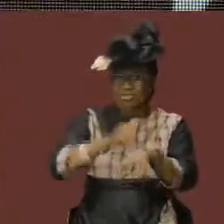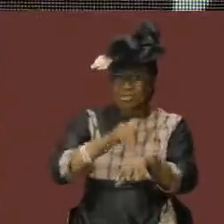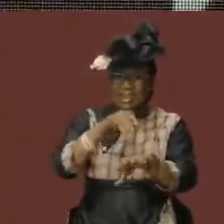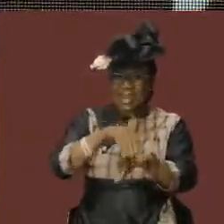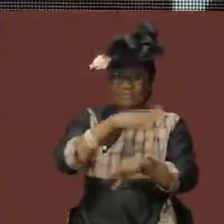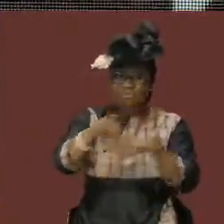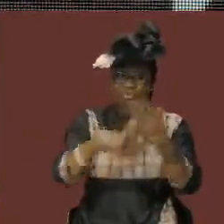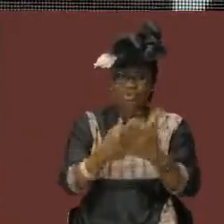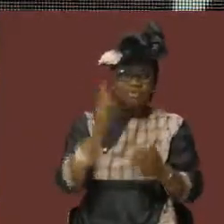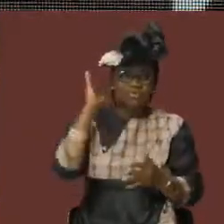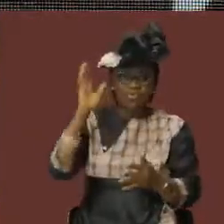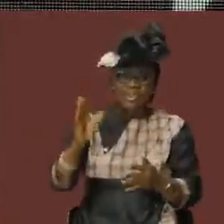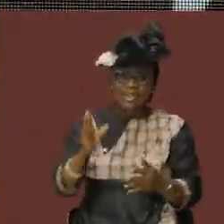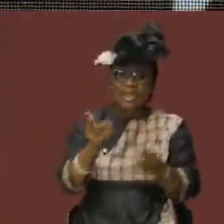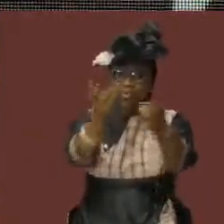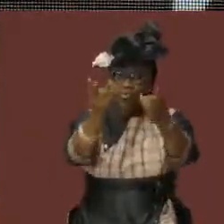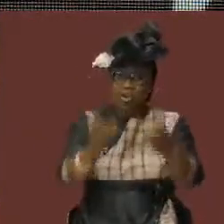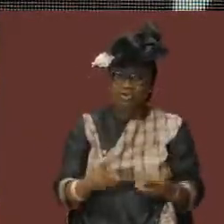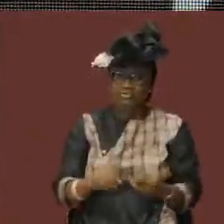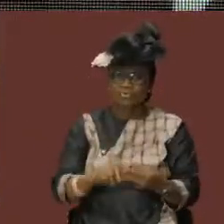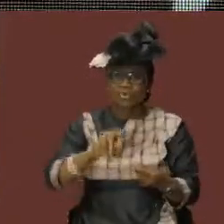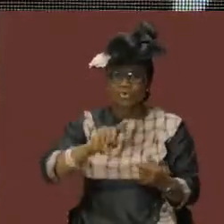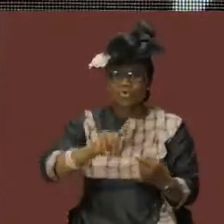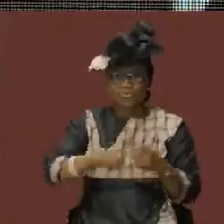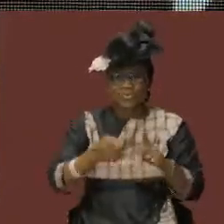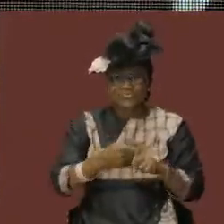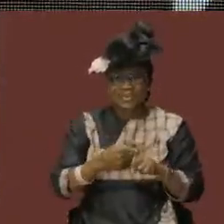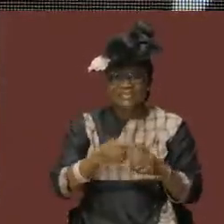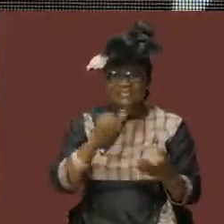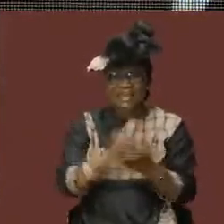to befriend that God.